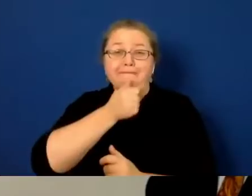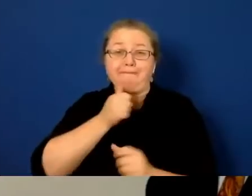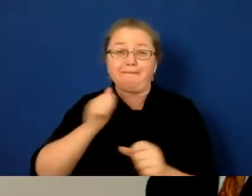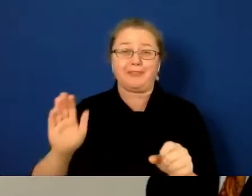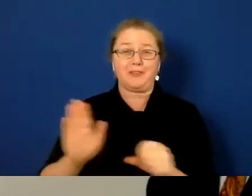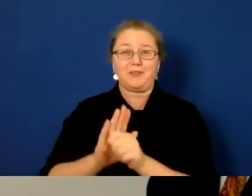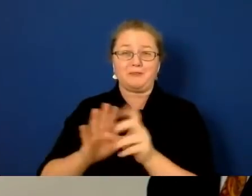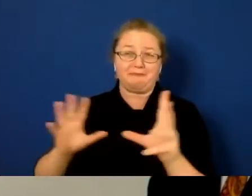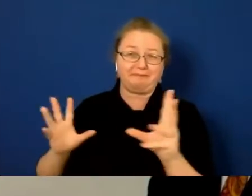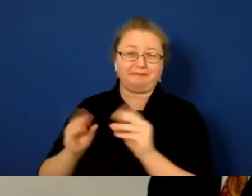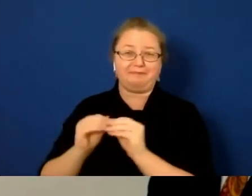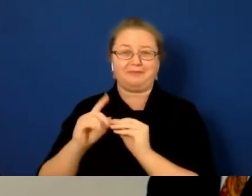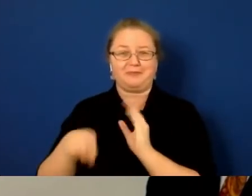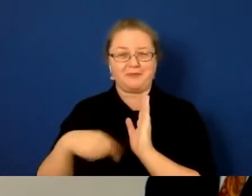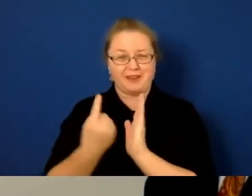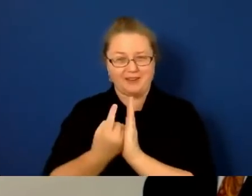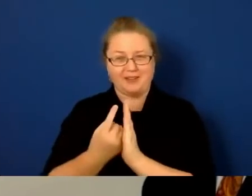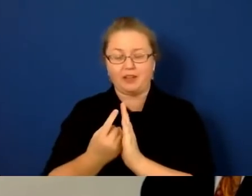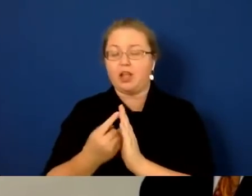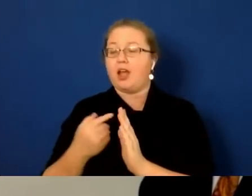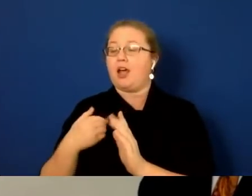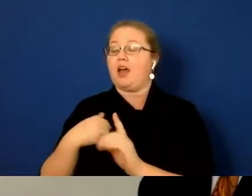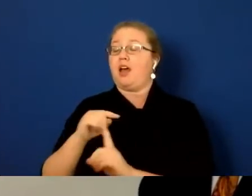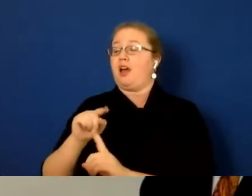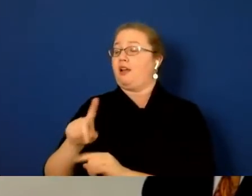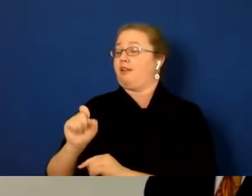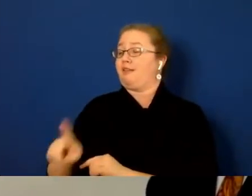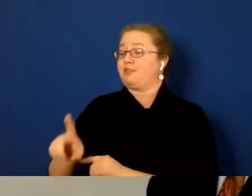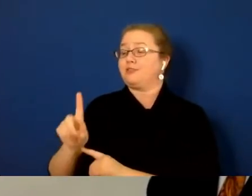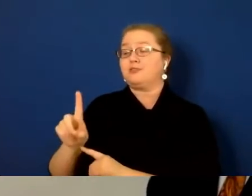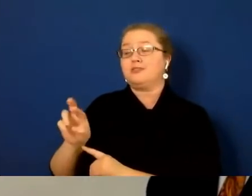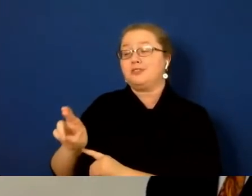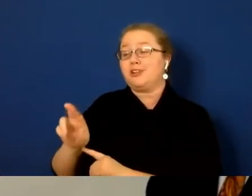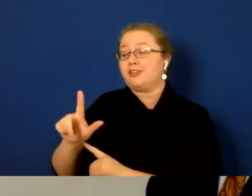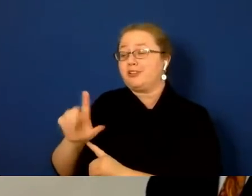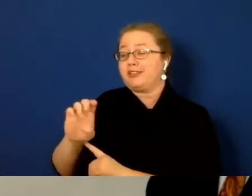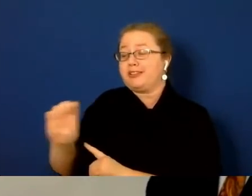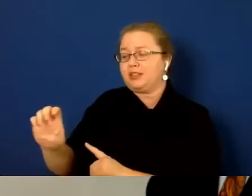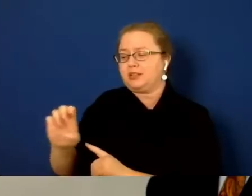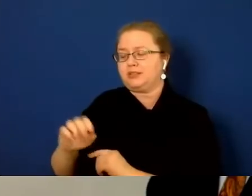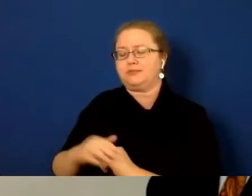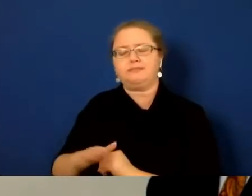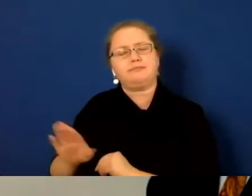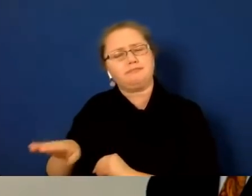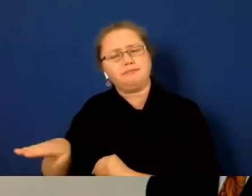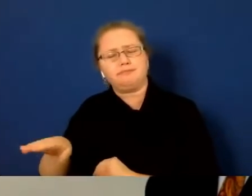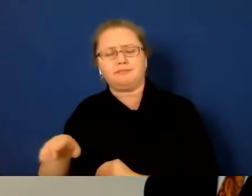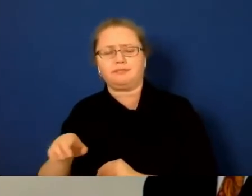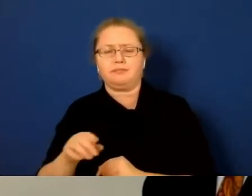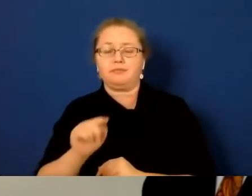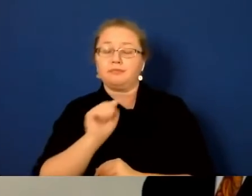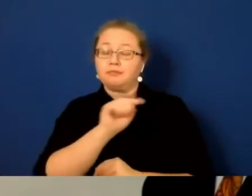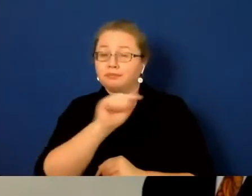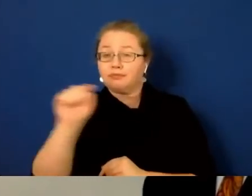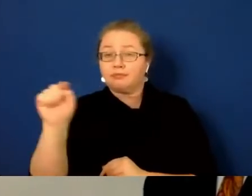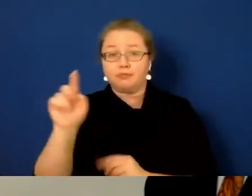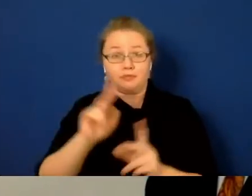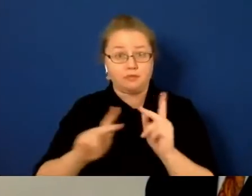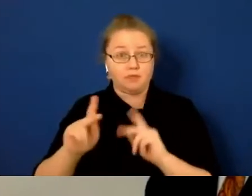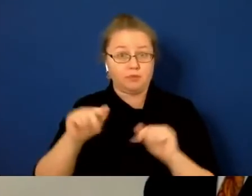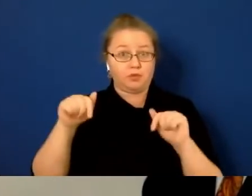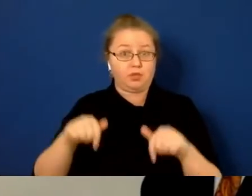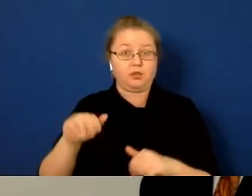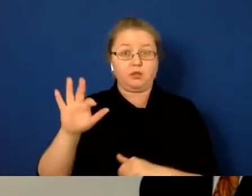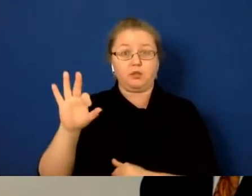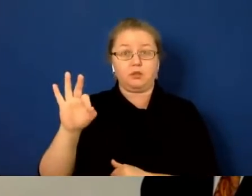protecting families and communities, and for access to provincial guidance on COVID-19, visit bccdc.ca. And for information about the